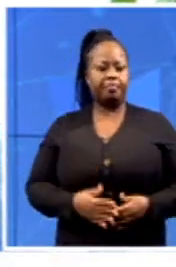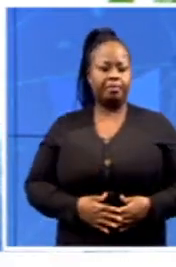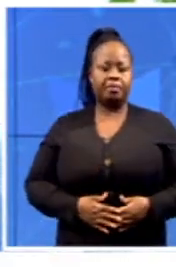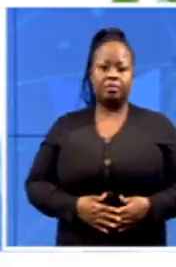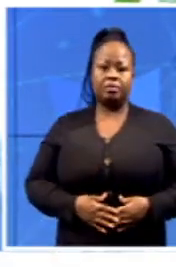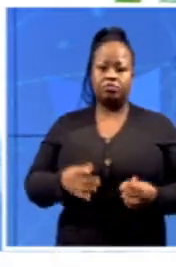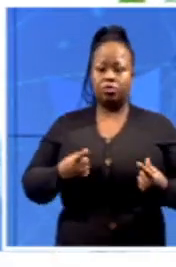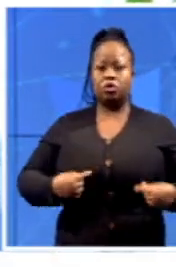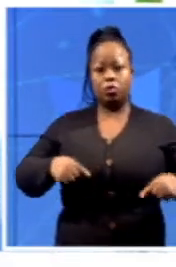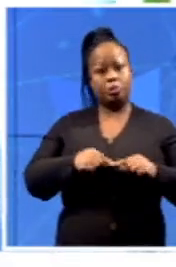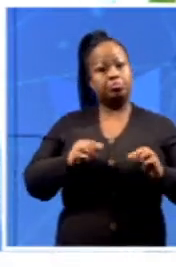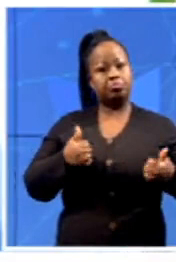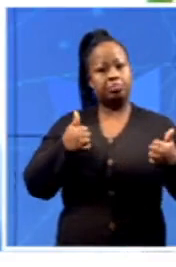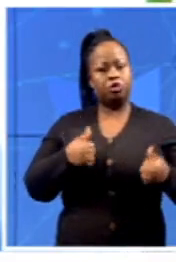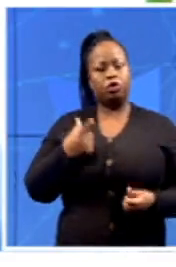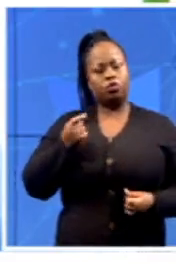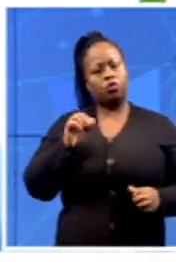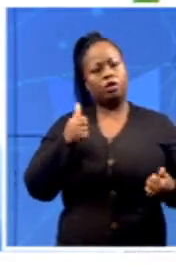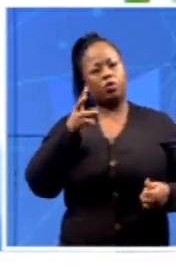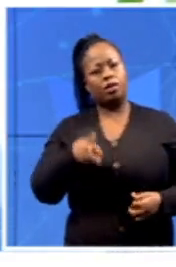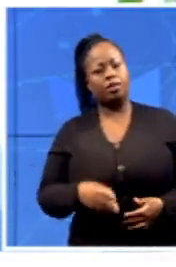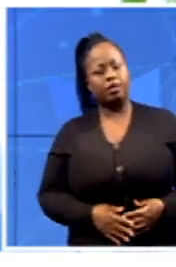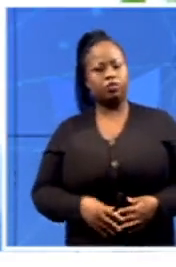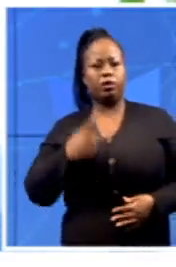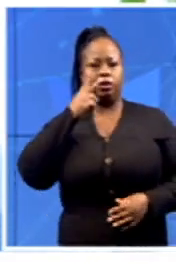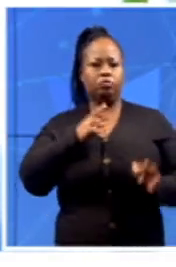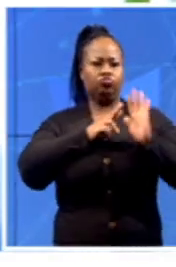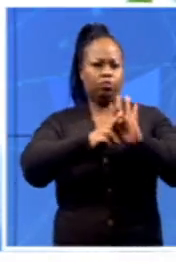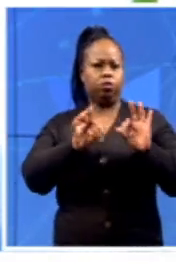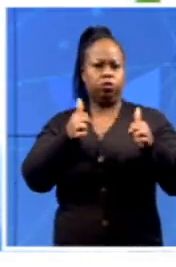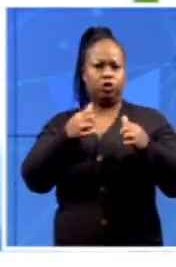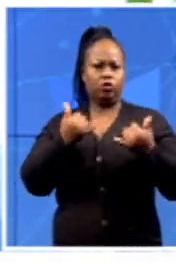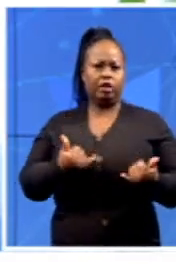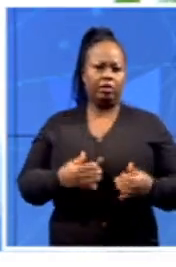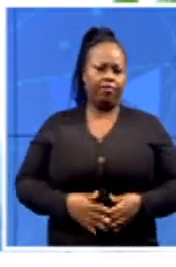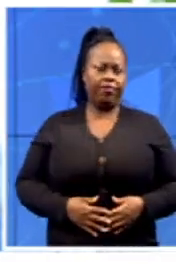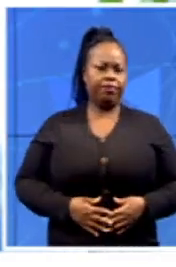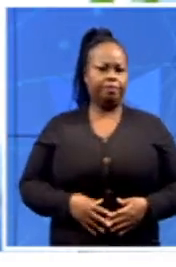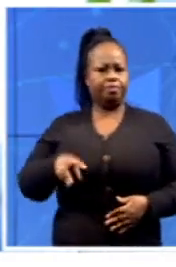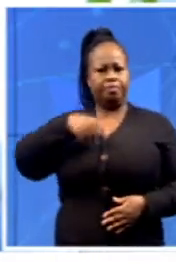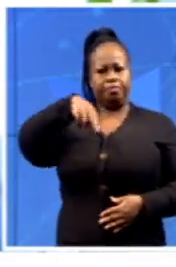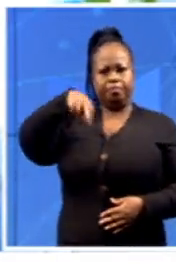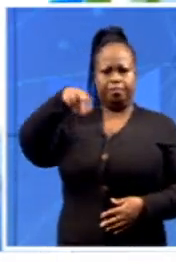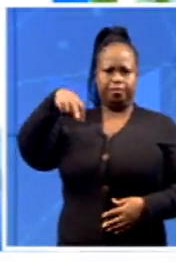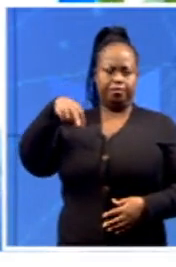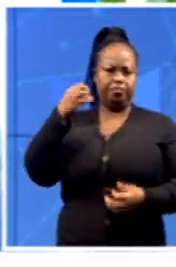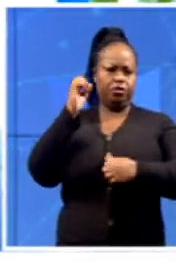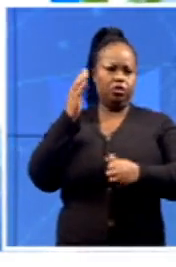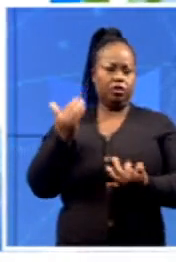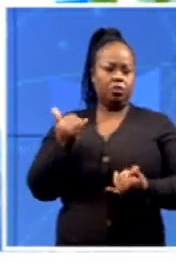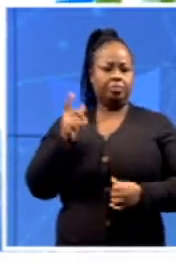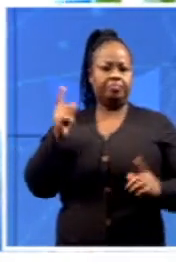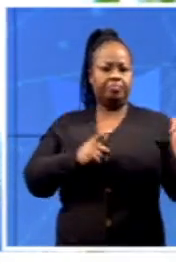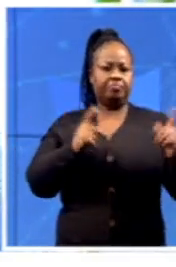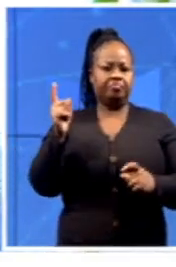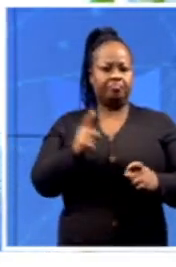are great and we are going to be doing great. And just seeing a great representation today, actually, of tourism industries and